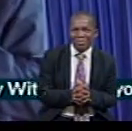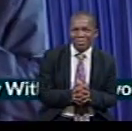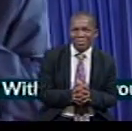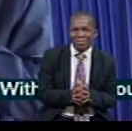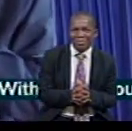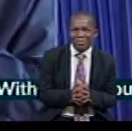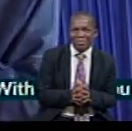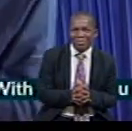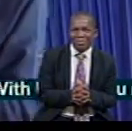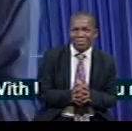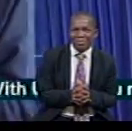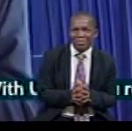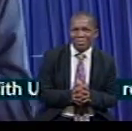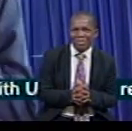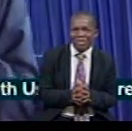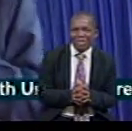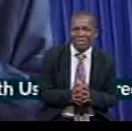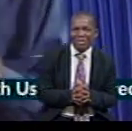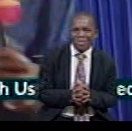akra. Hallelujah.